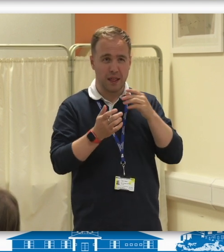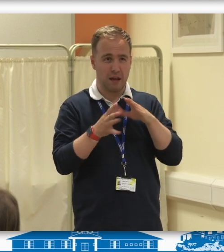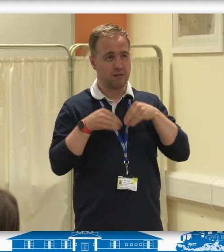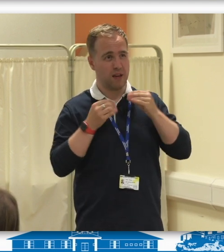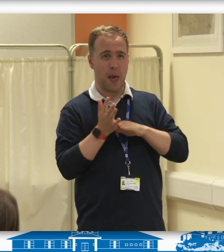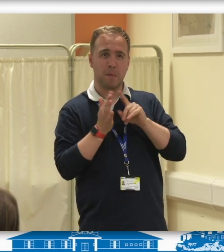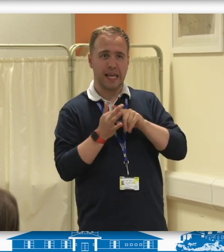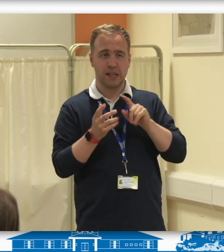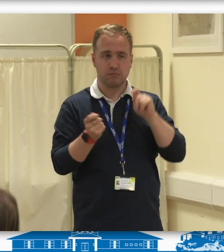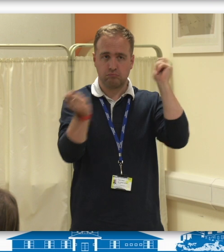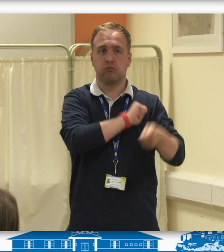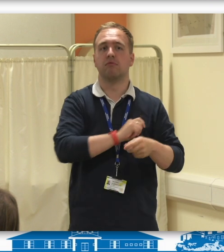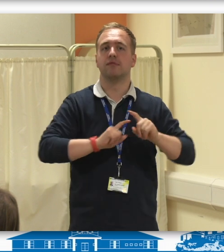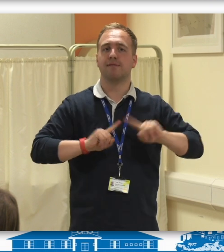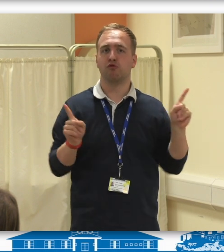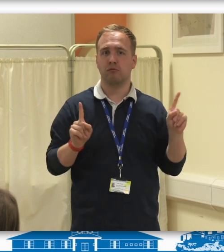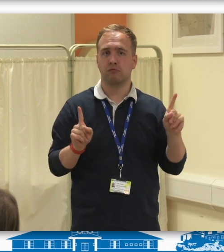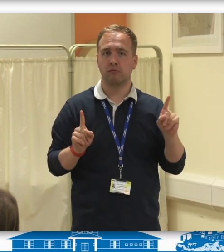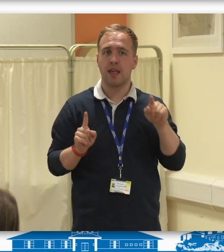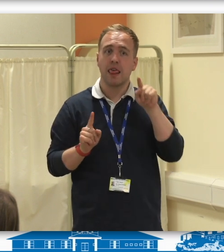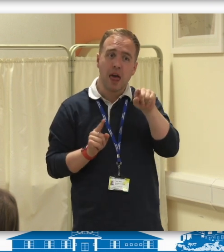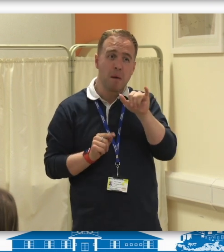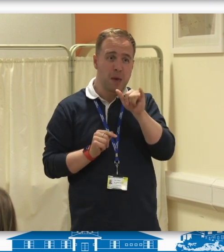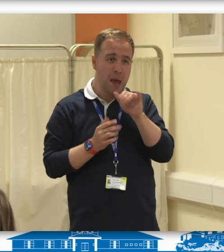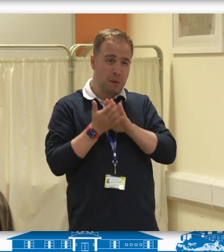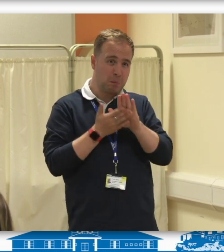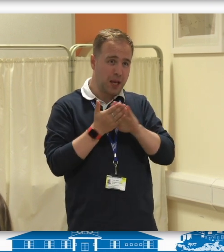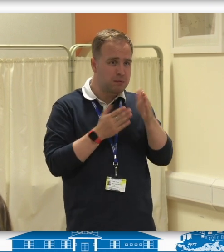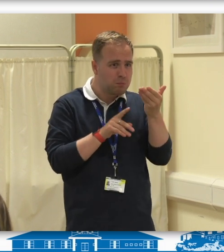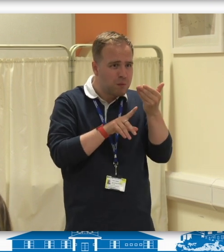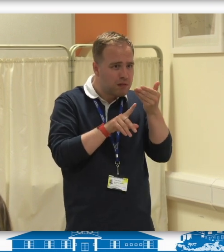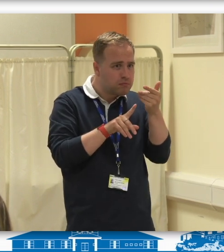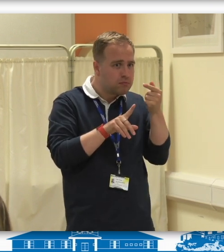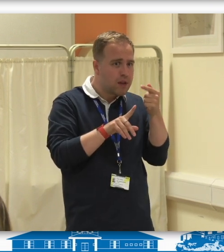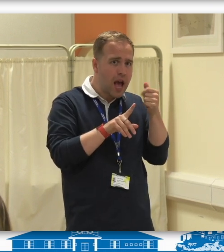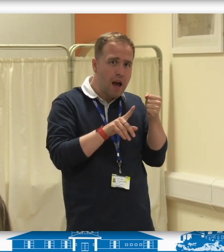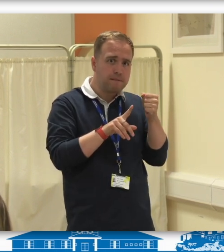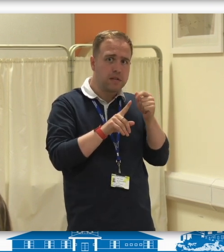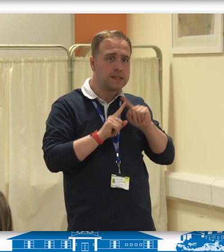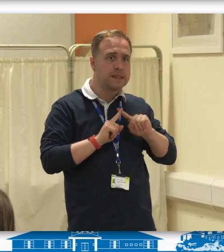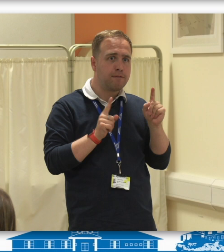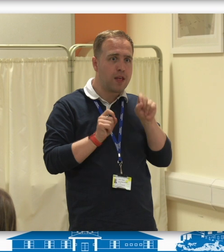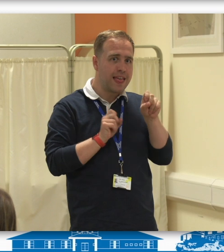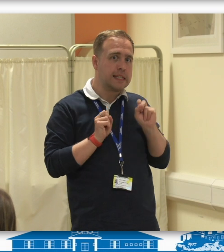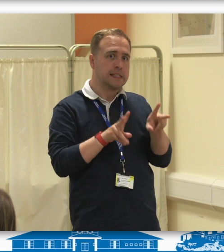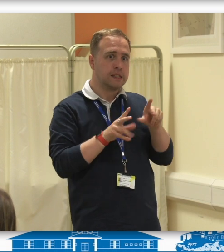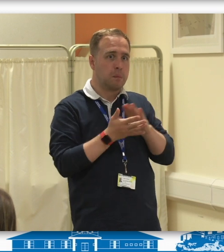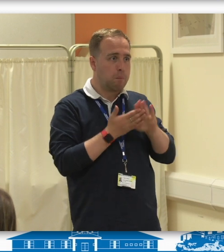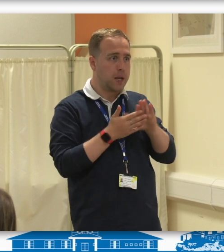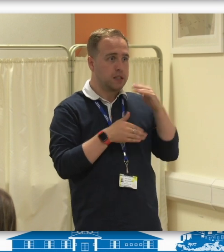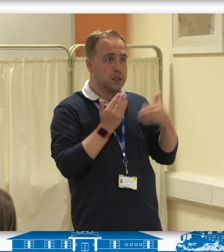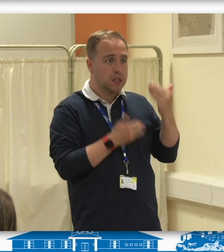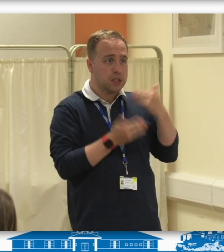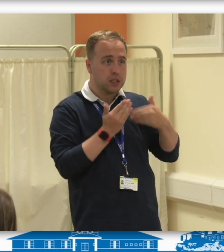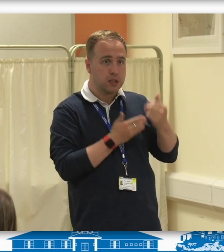this condition. But that may indicate a pre-existing highly responsive sympathetic nervous system, that alert mode,